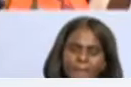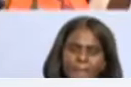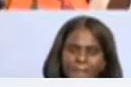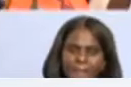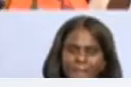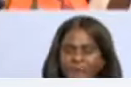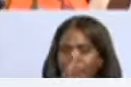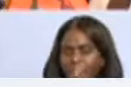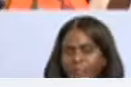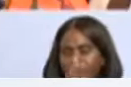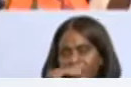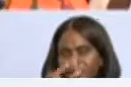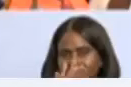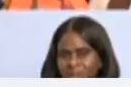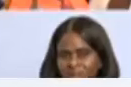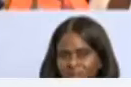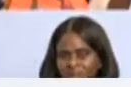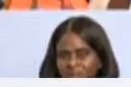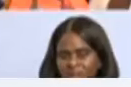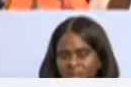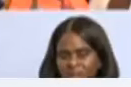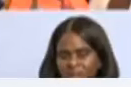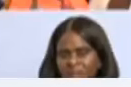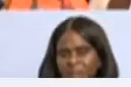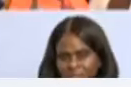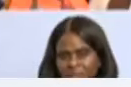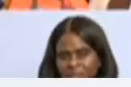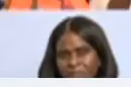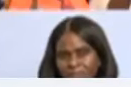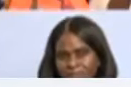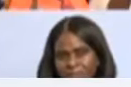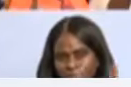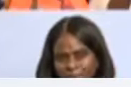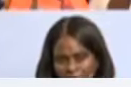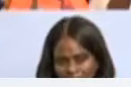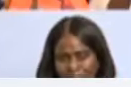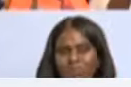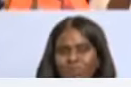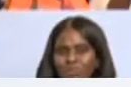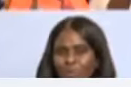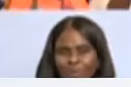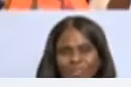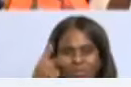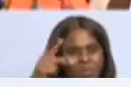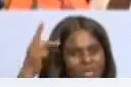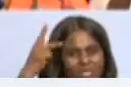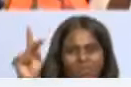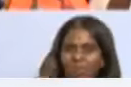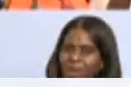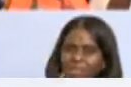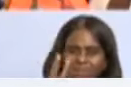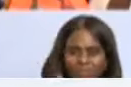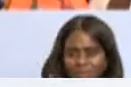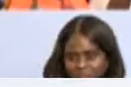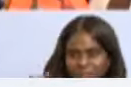Madam Speaker, I make an ask that this is not partisan. CDF is not